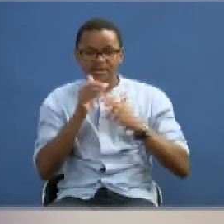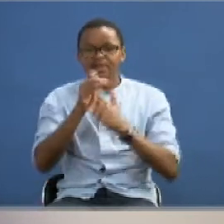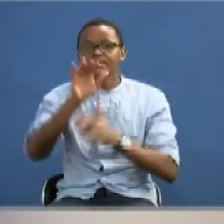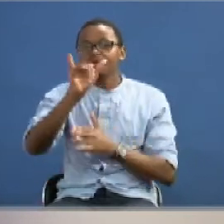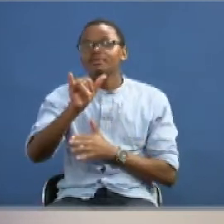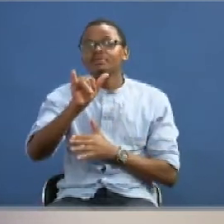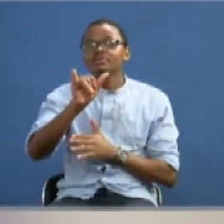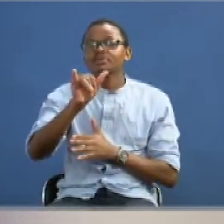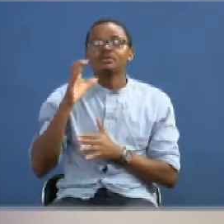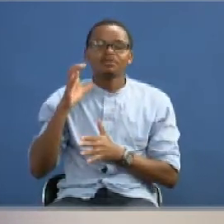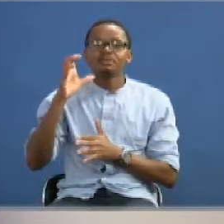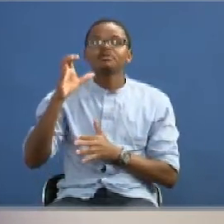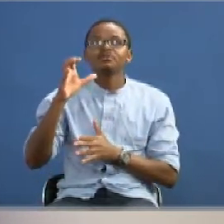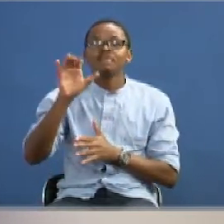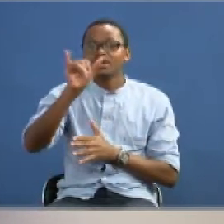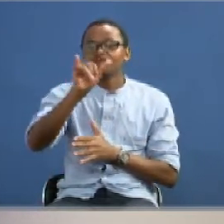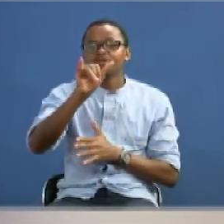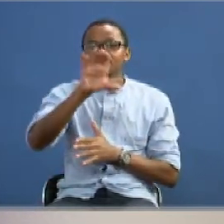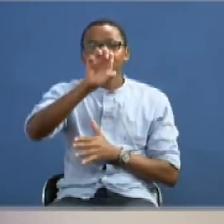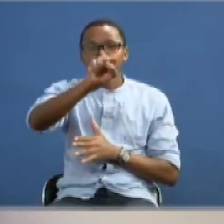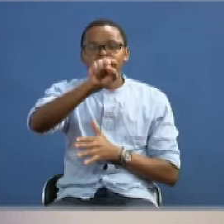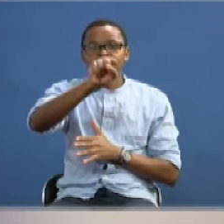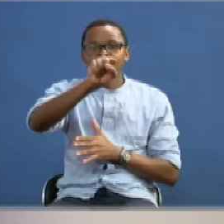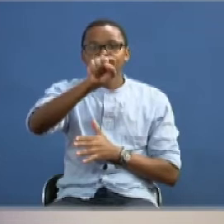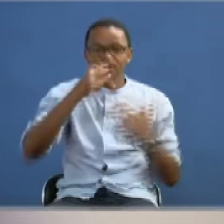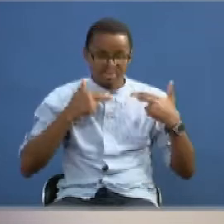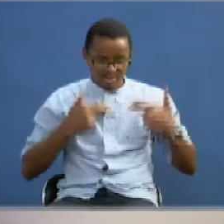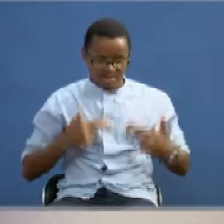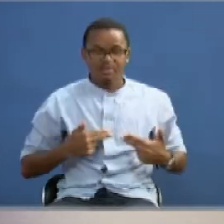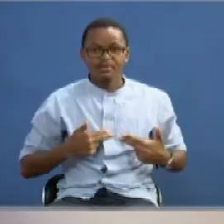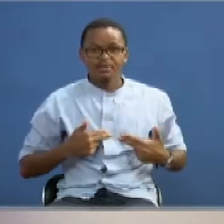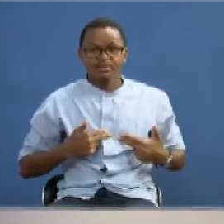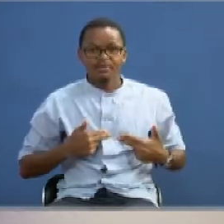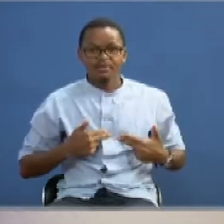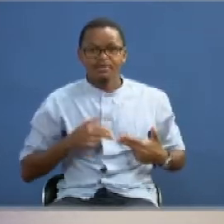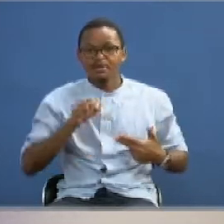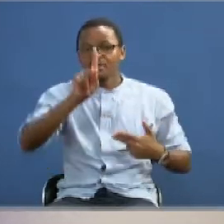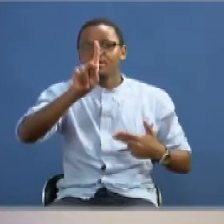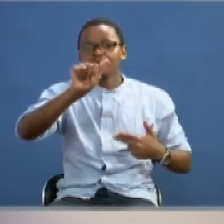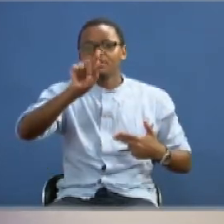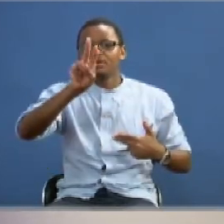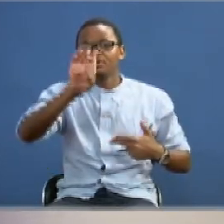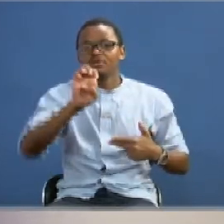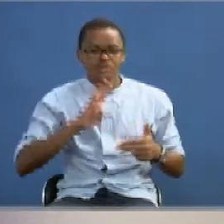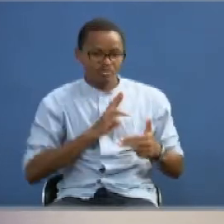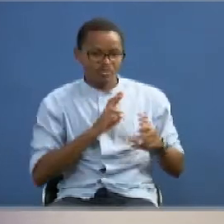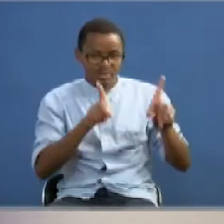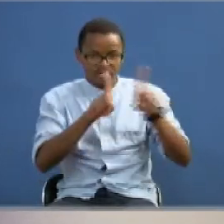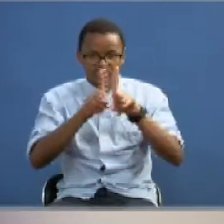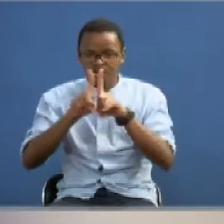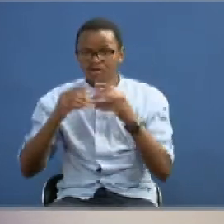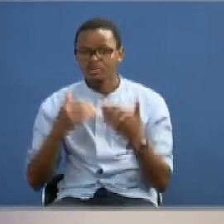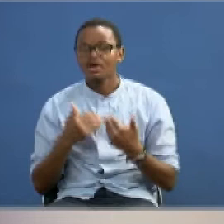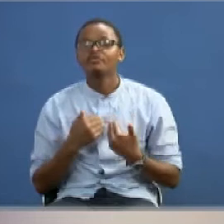by, chaired by the CS Health, Honorable Mutai Kagwe. Mm-hmm. We also